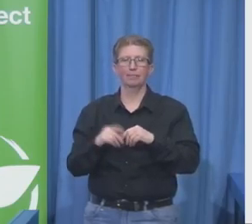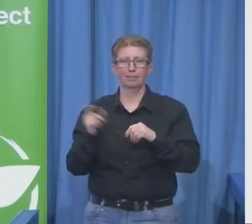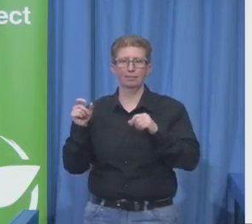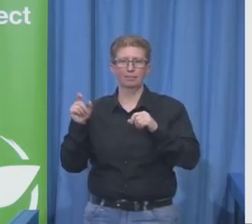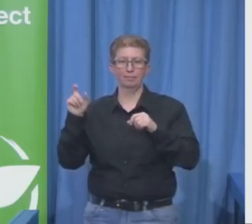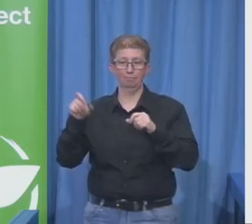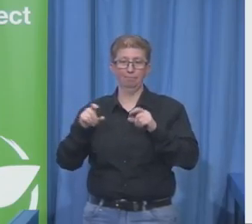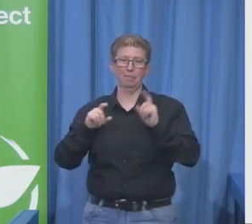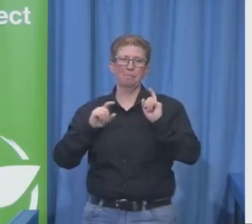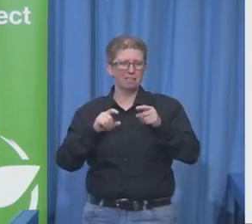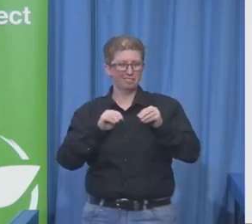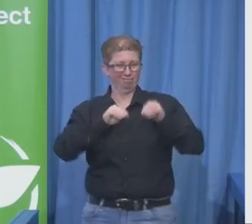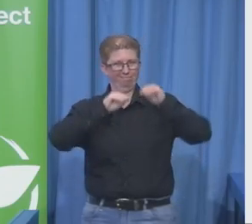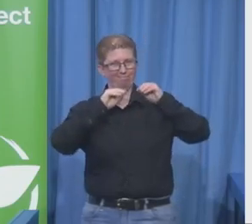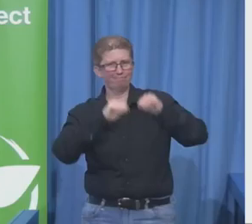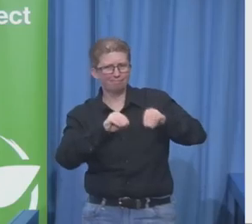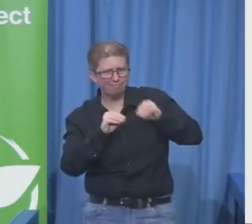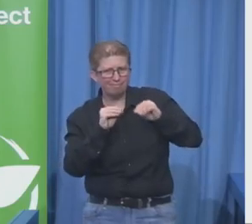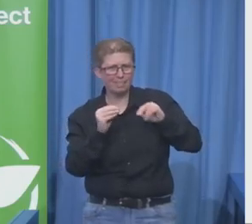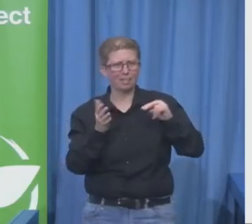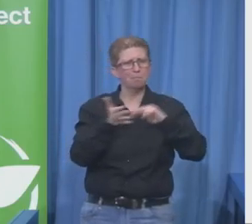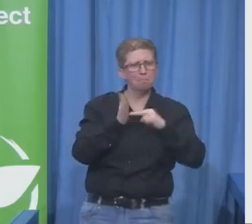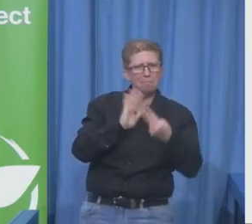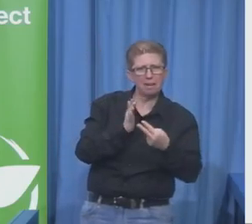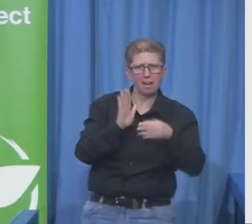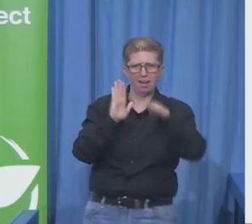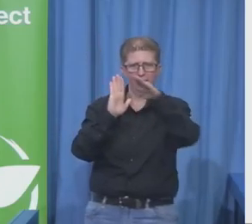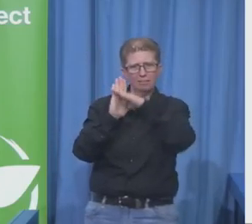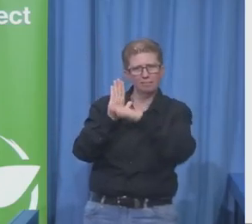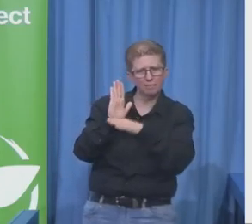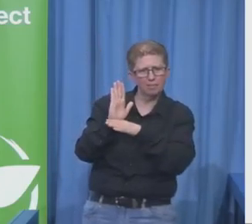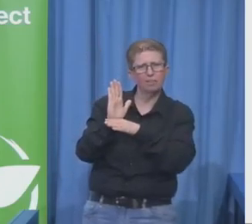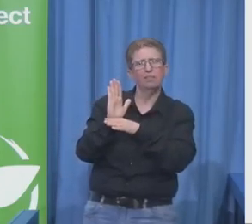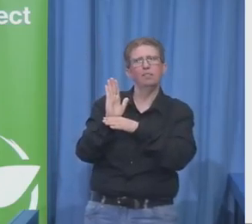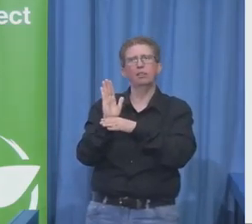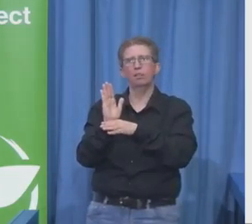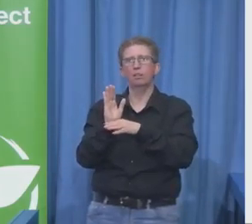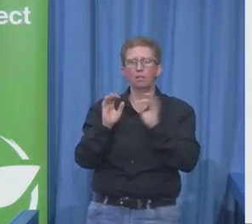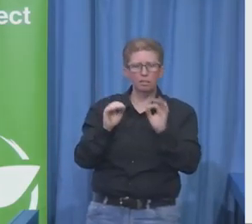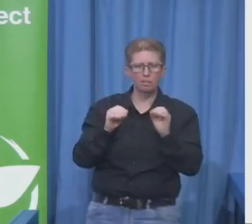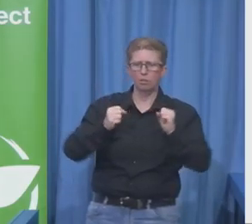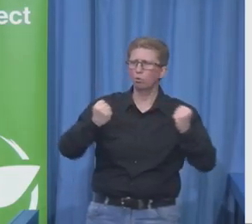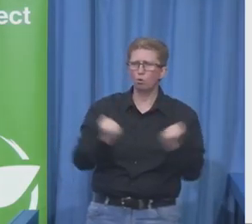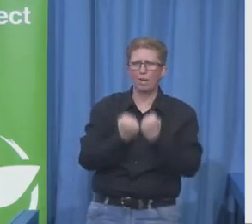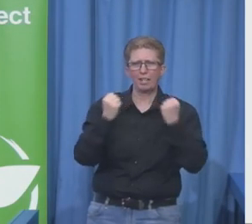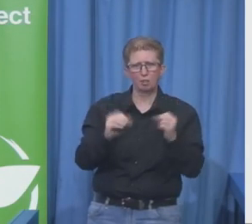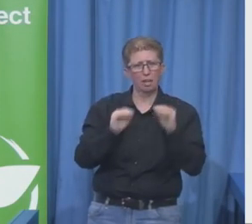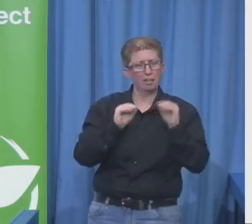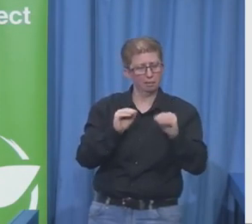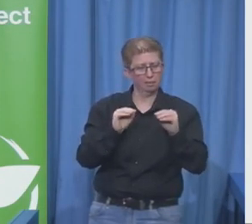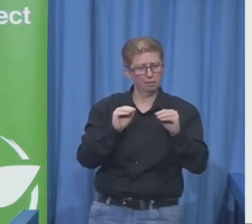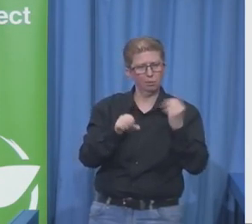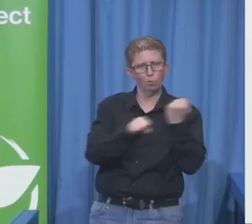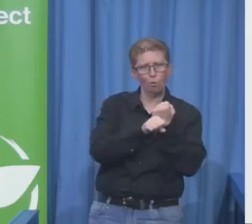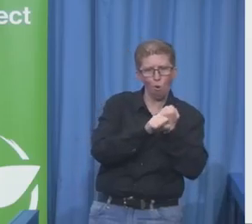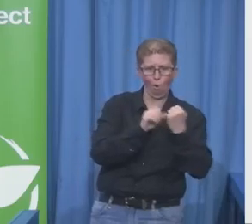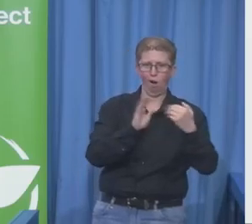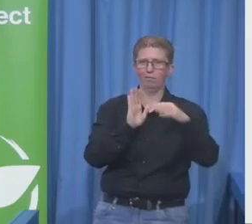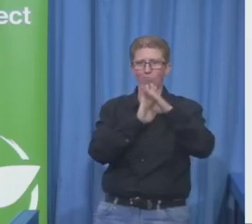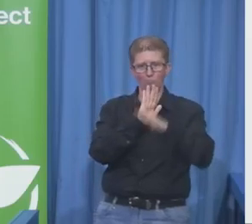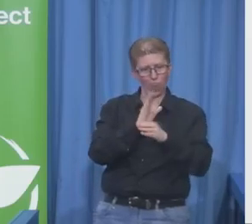So I'm not specifically aware of the reasonable accommodations that we have offered in that particular case,